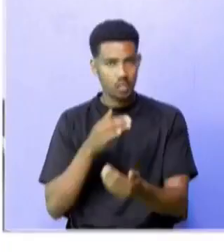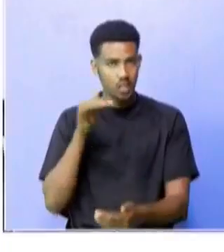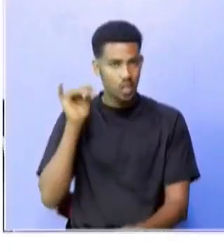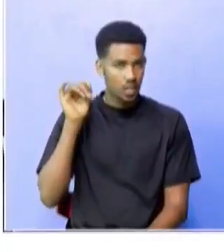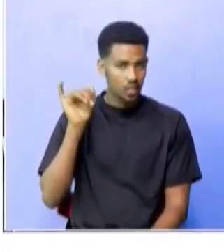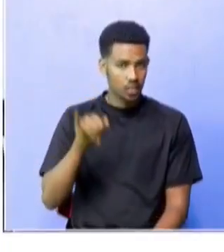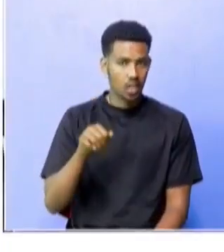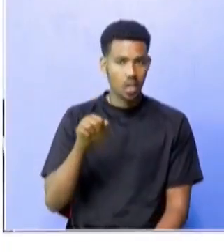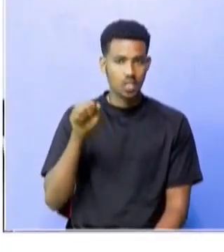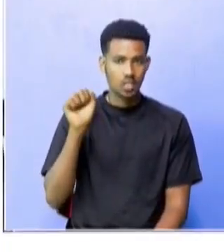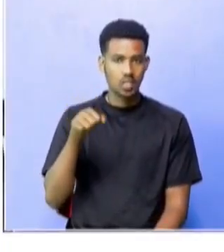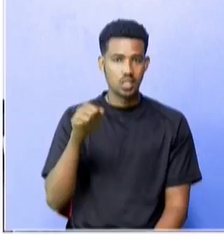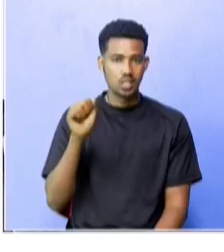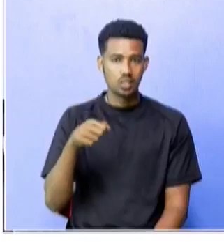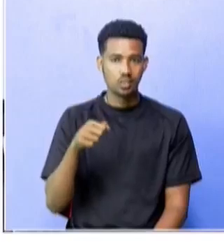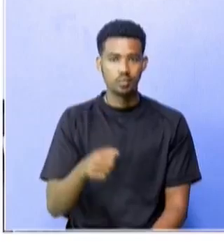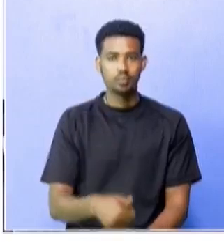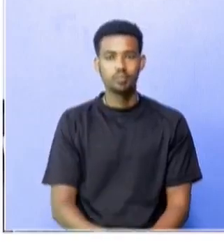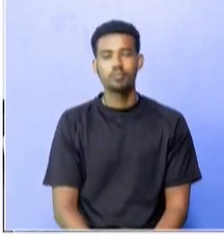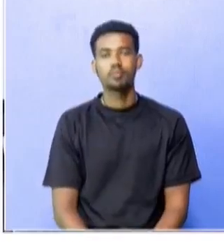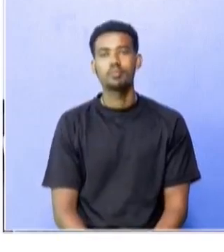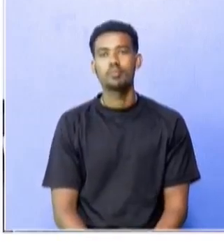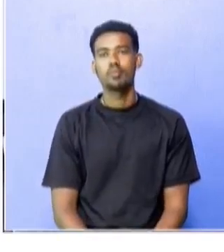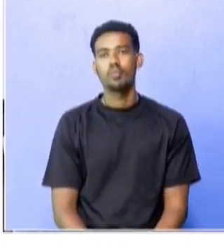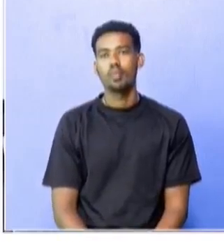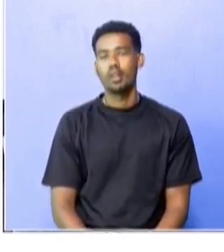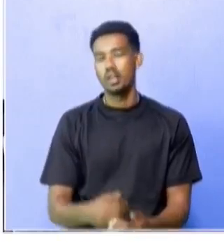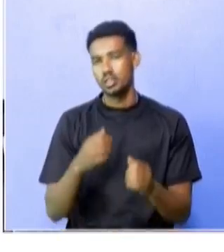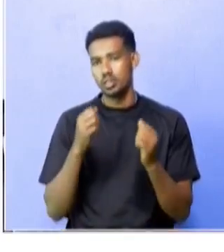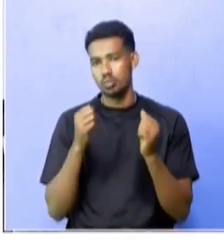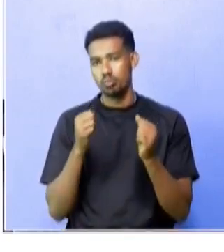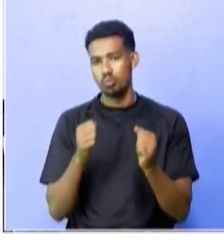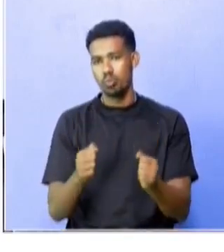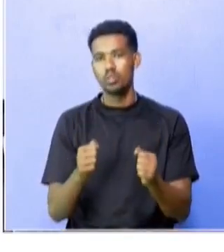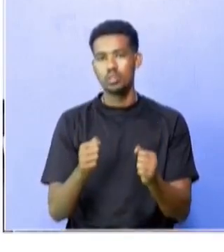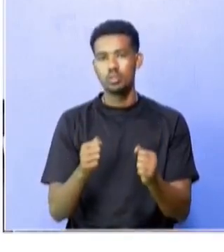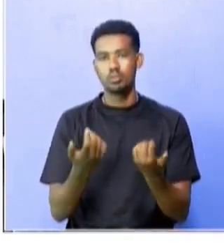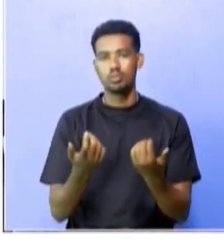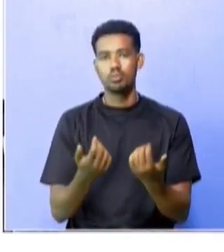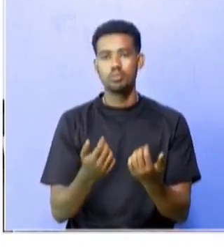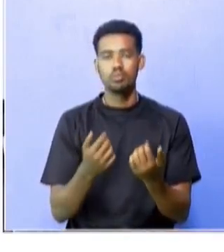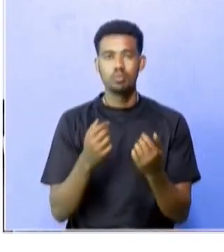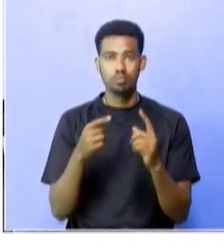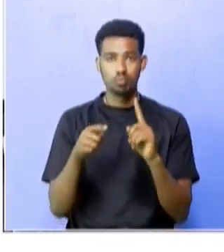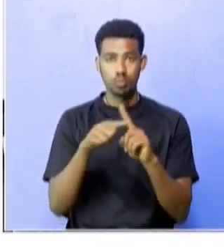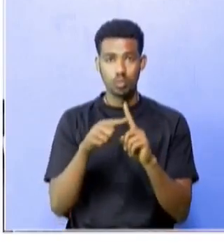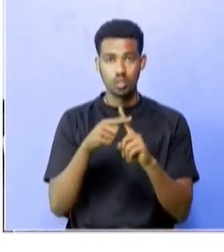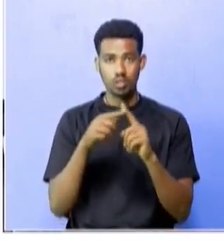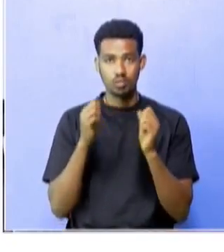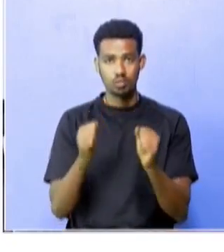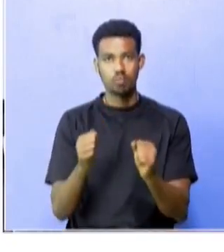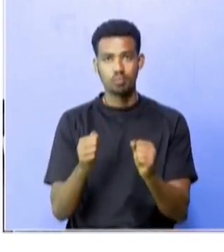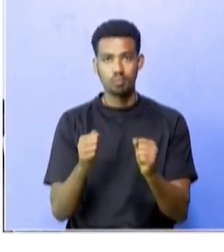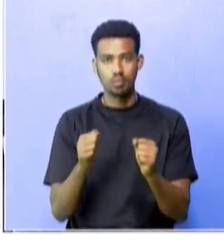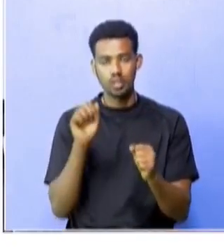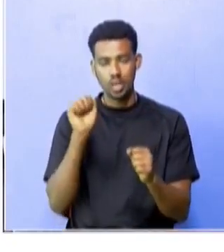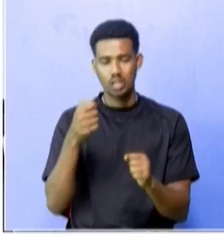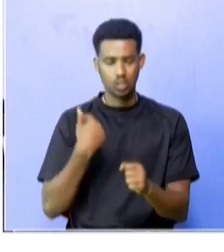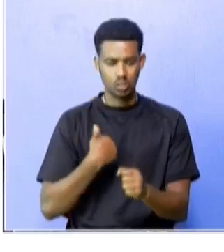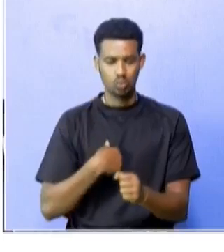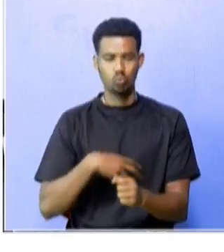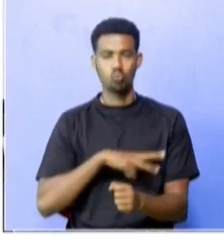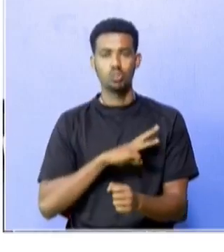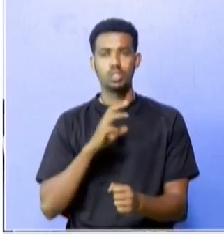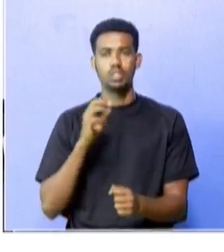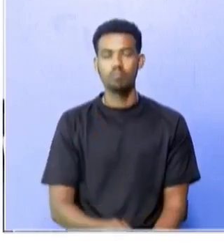yes, if it is possible, to make positive, yes, we